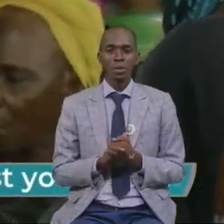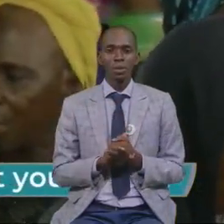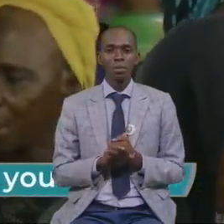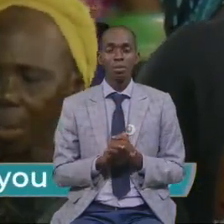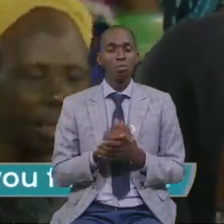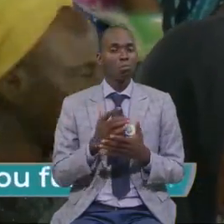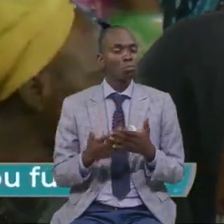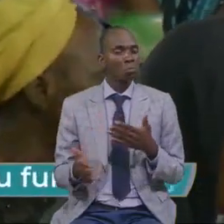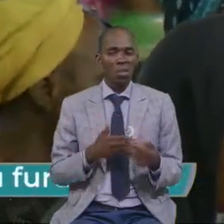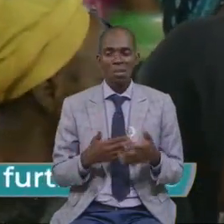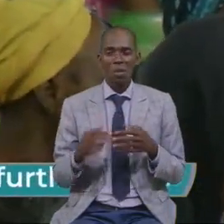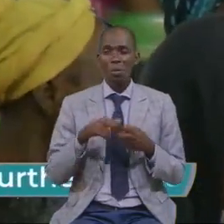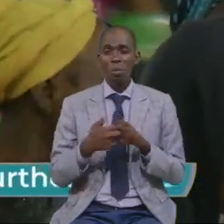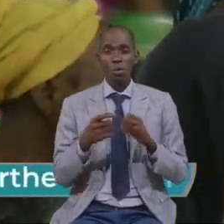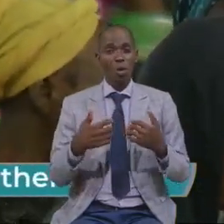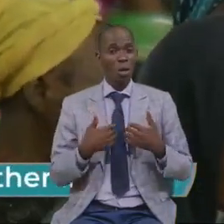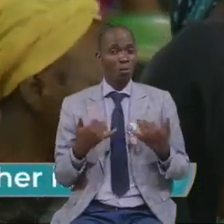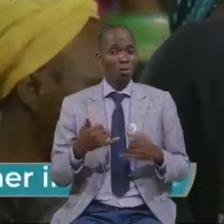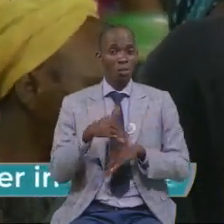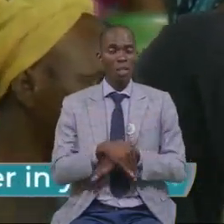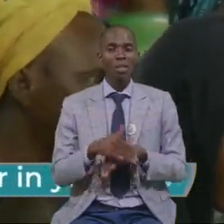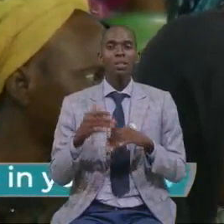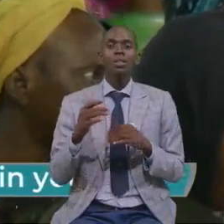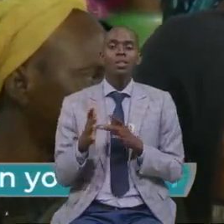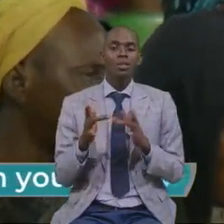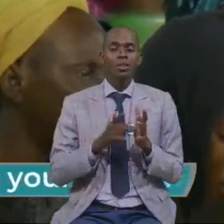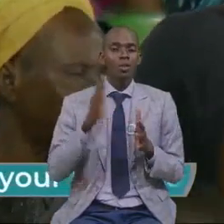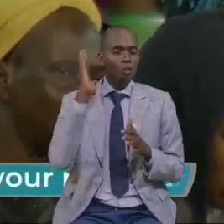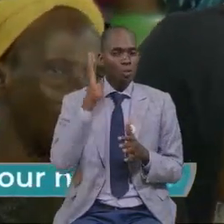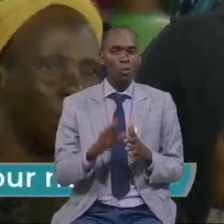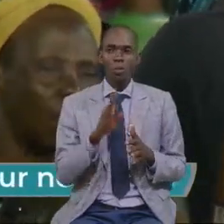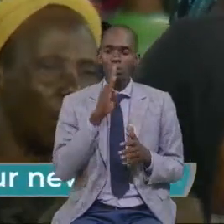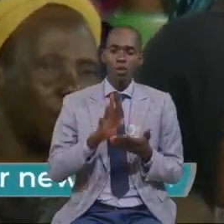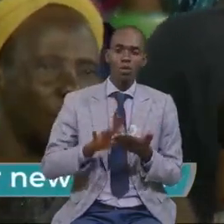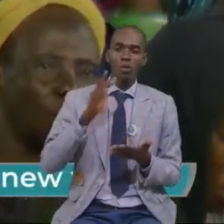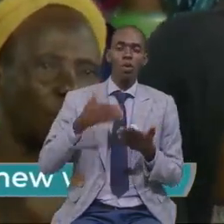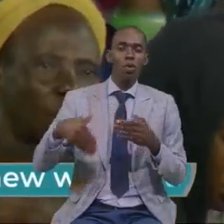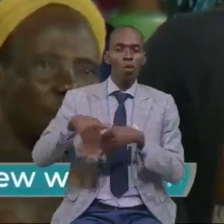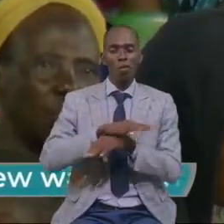Whatever problem you have tonight, Jesus will be glorified over them in Jesus' name.